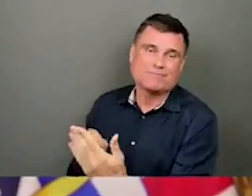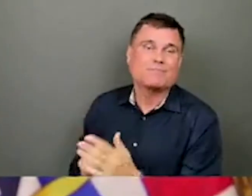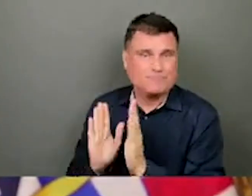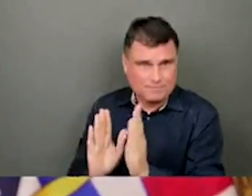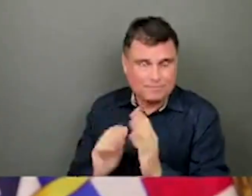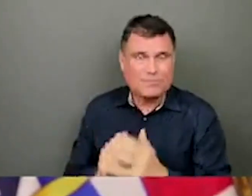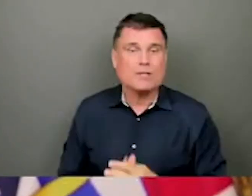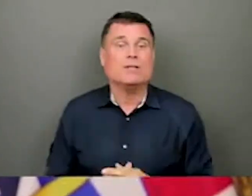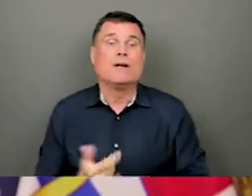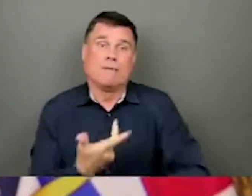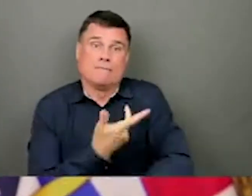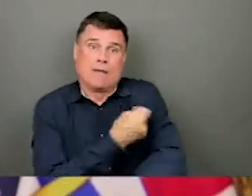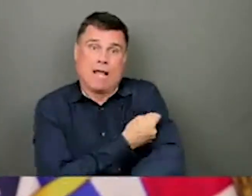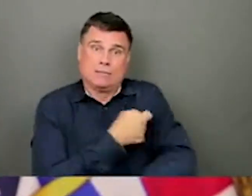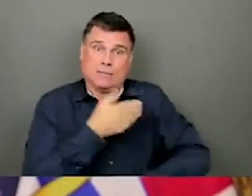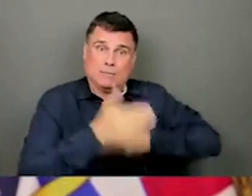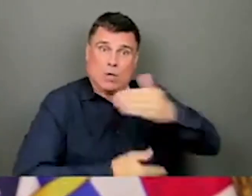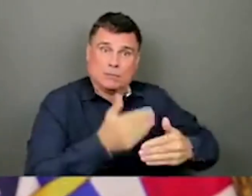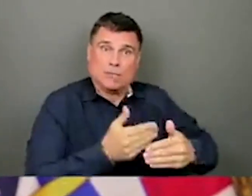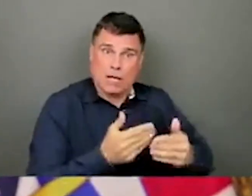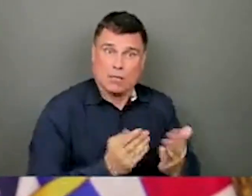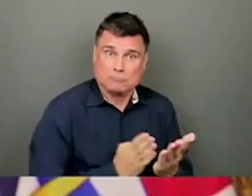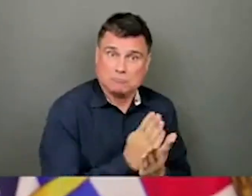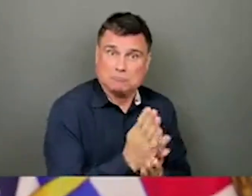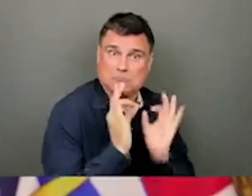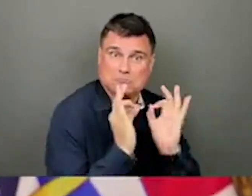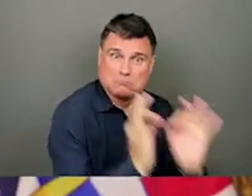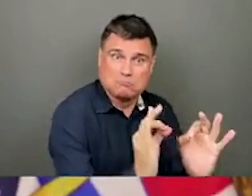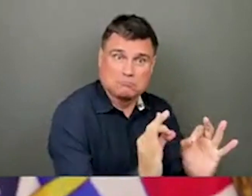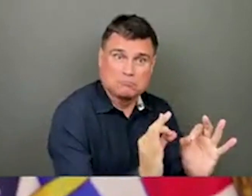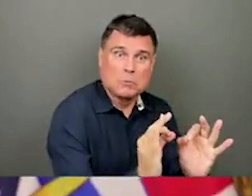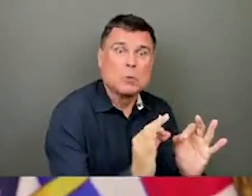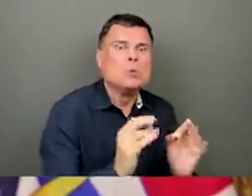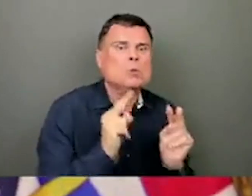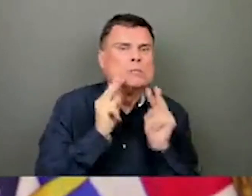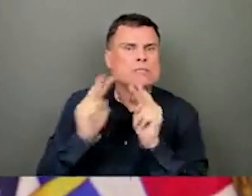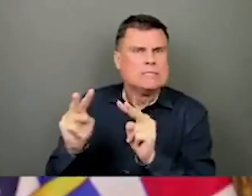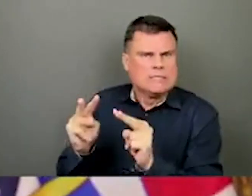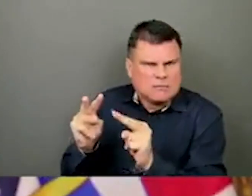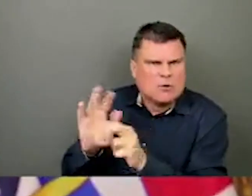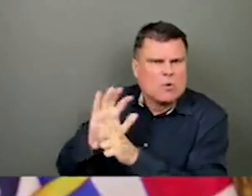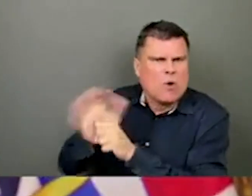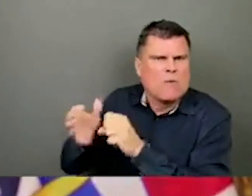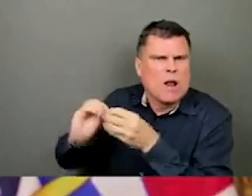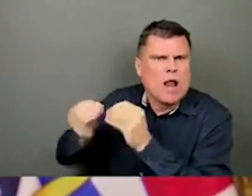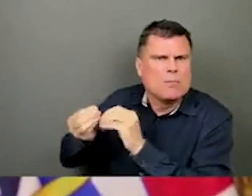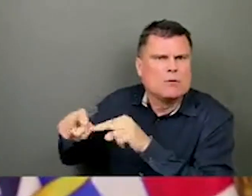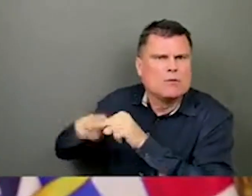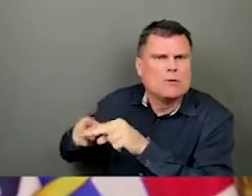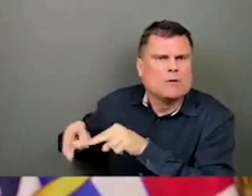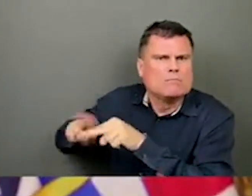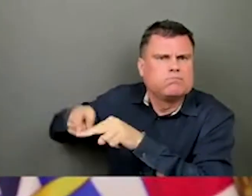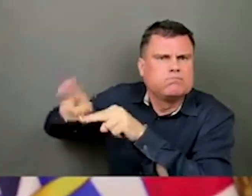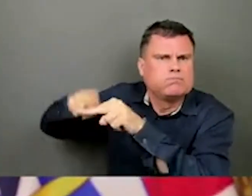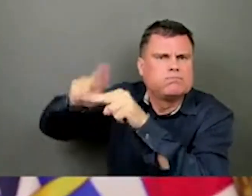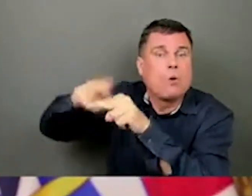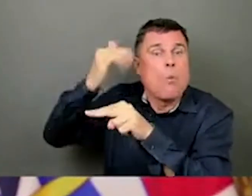efforts, we continue to see waves of cases, particularly in people who are not yet